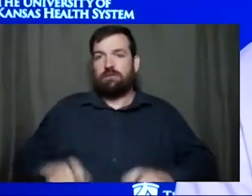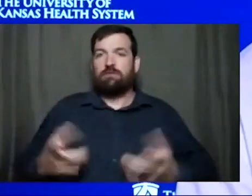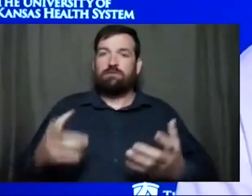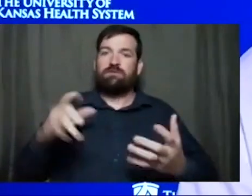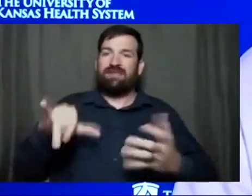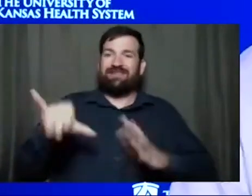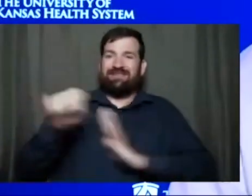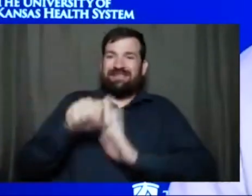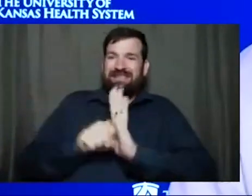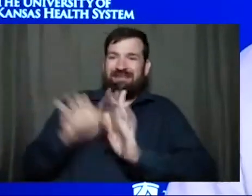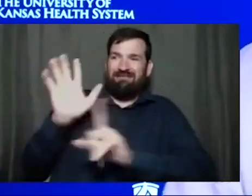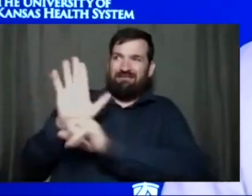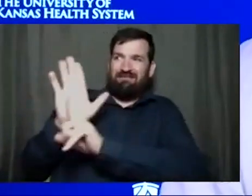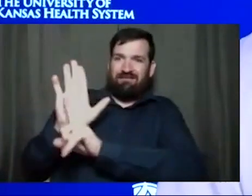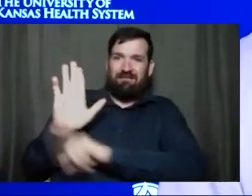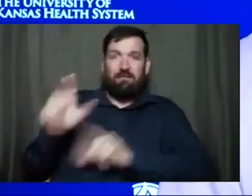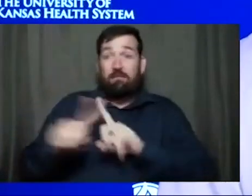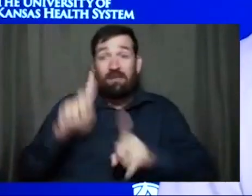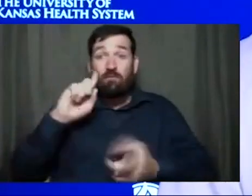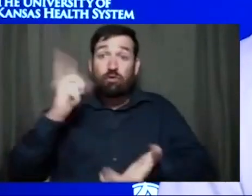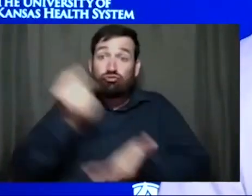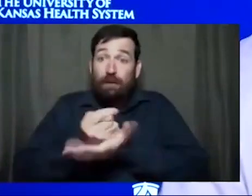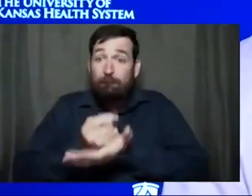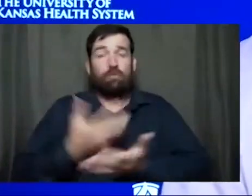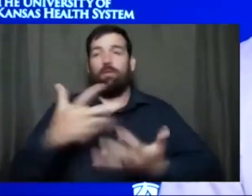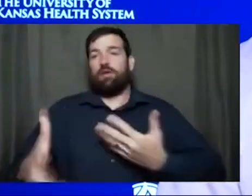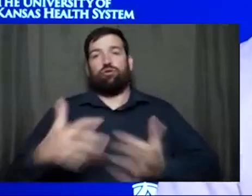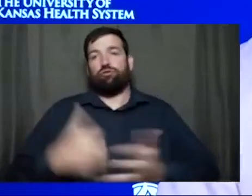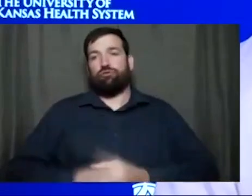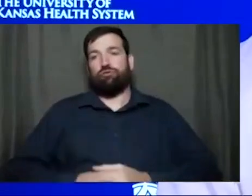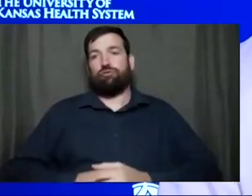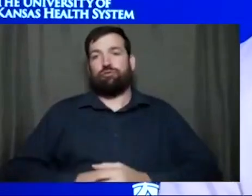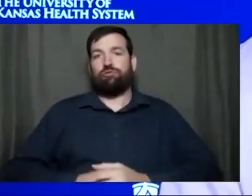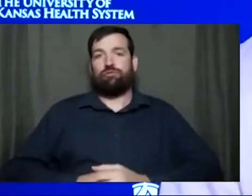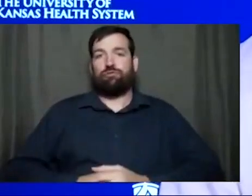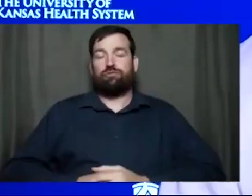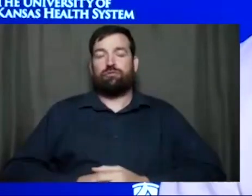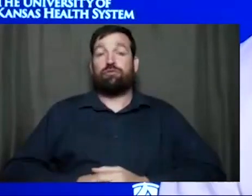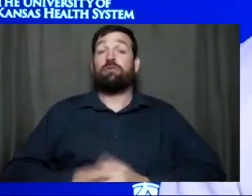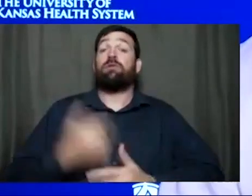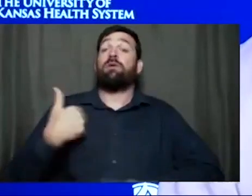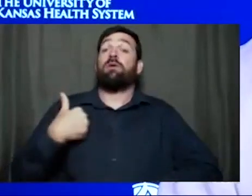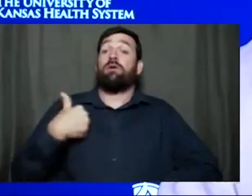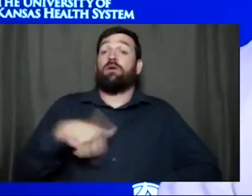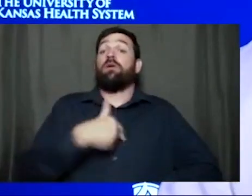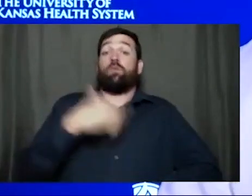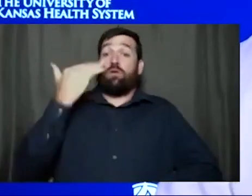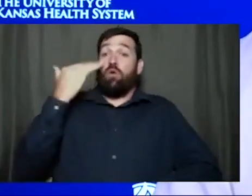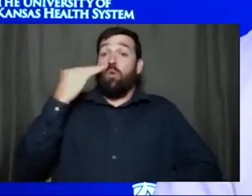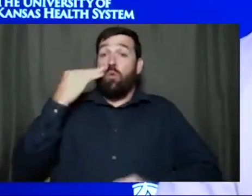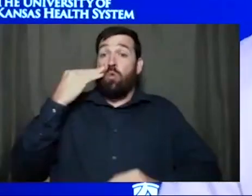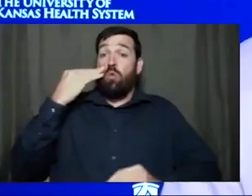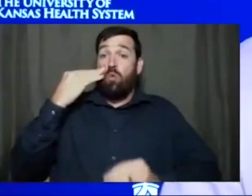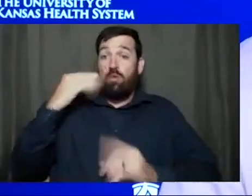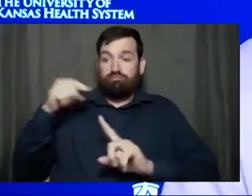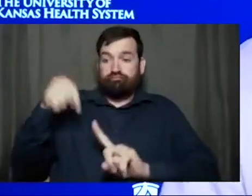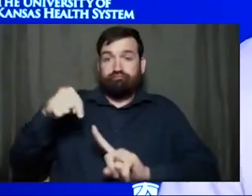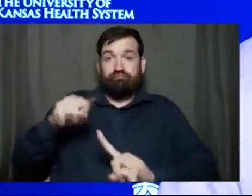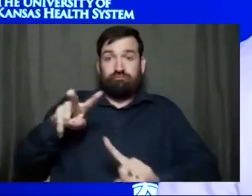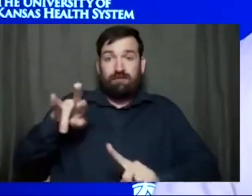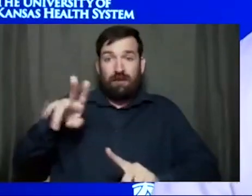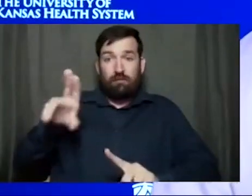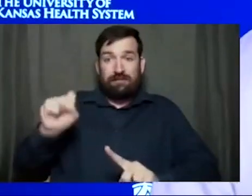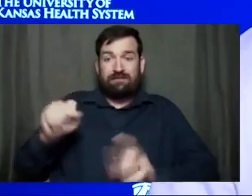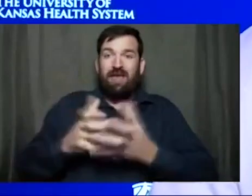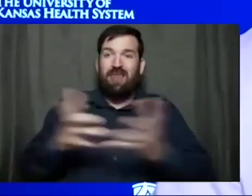doesn't matter for treatment purposes. So I think that's understanding. What we do know about the virus is there are a lot of mutations or